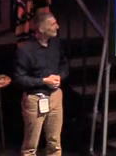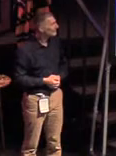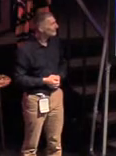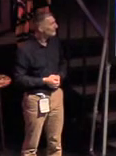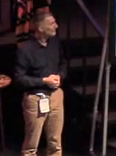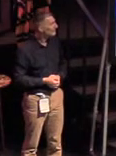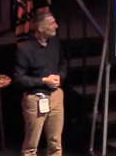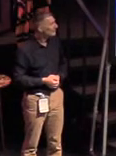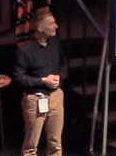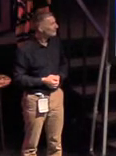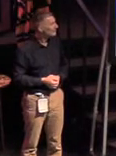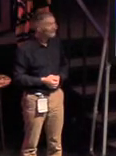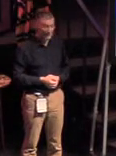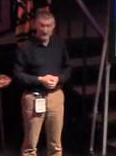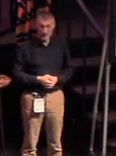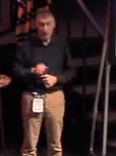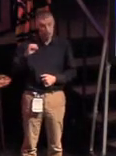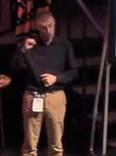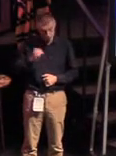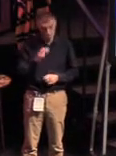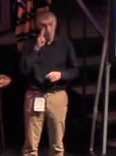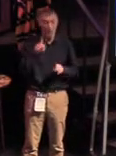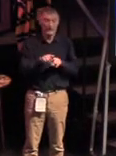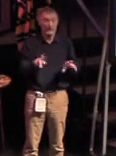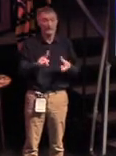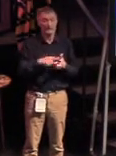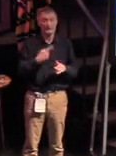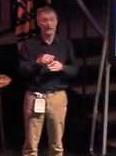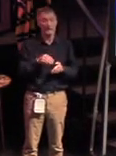that audiences should look like taxpayers.